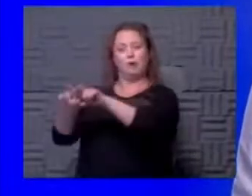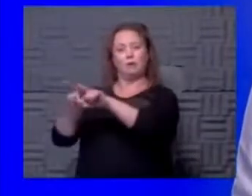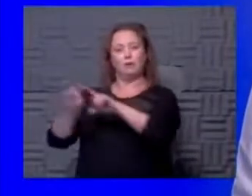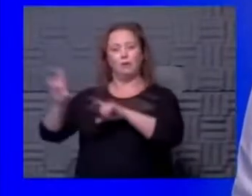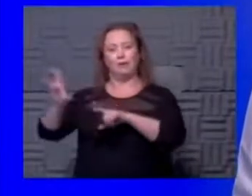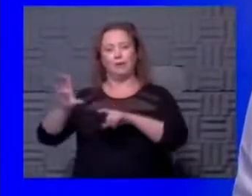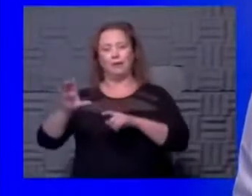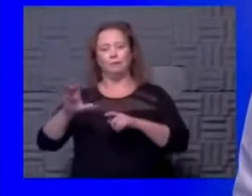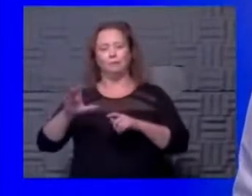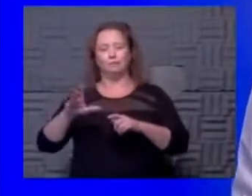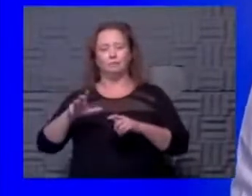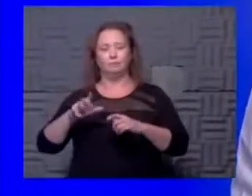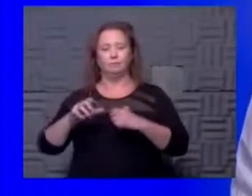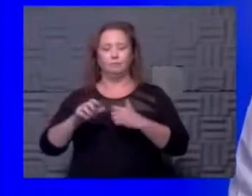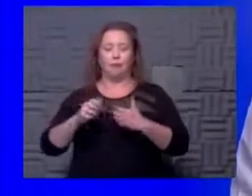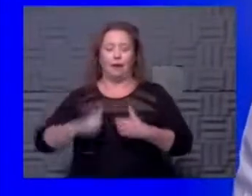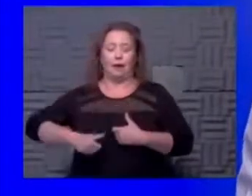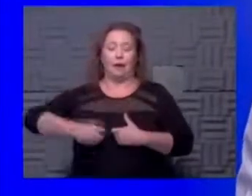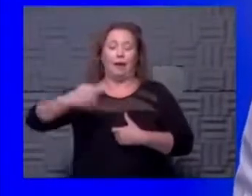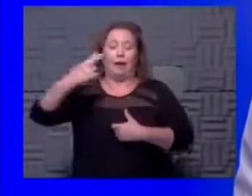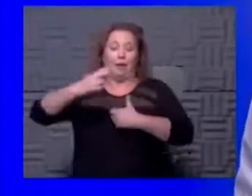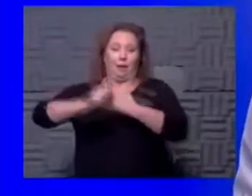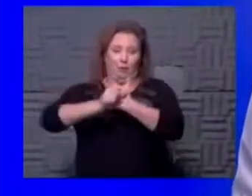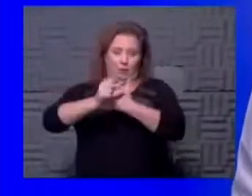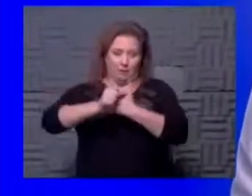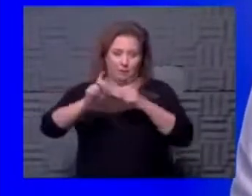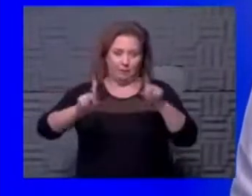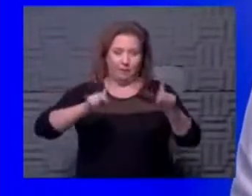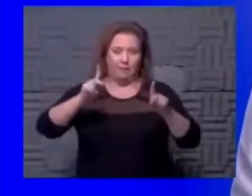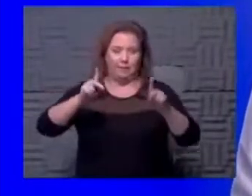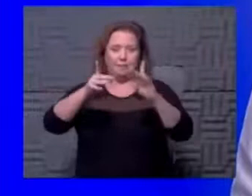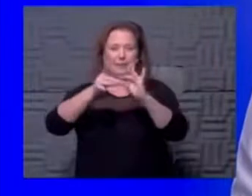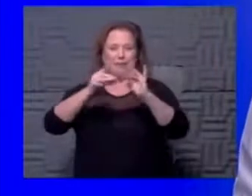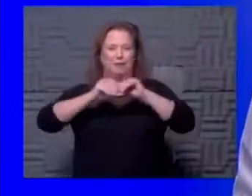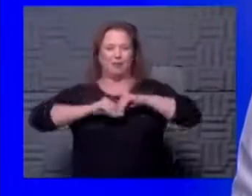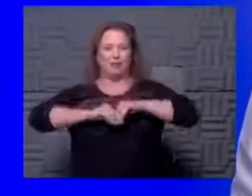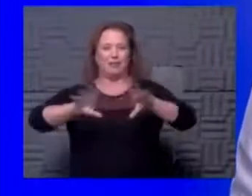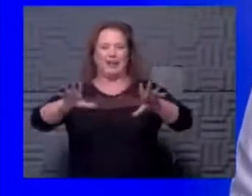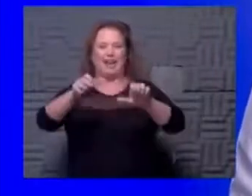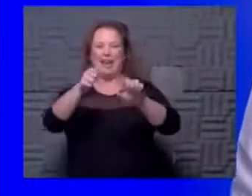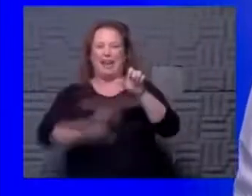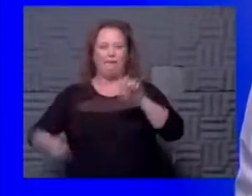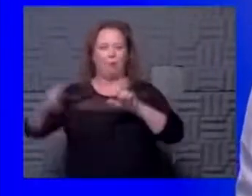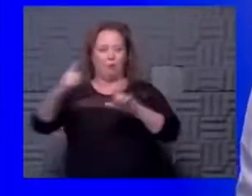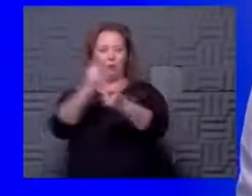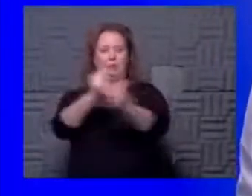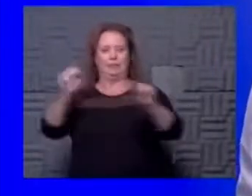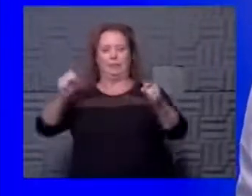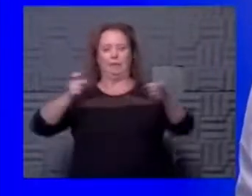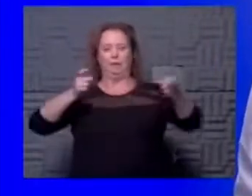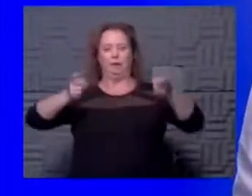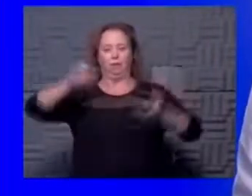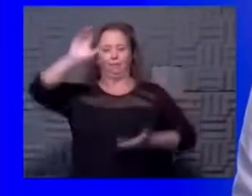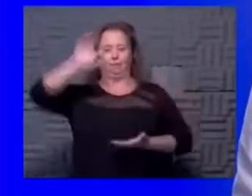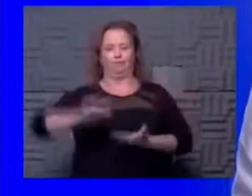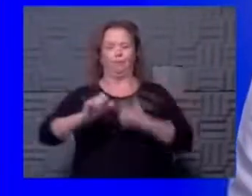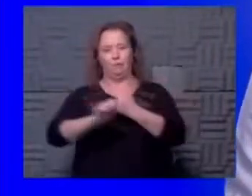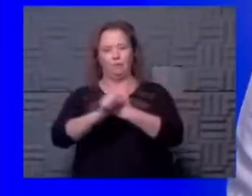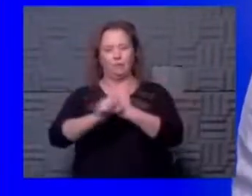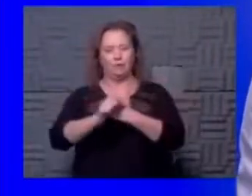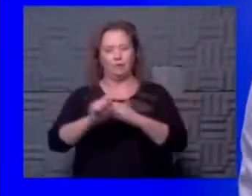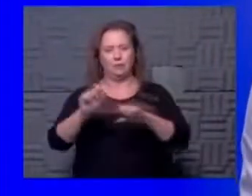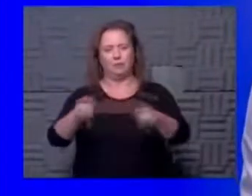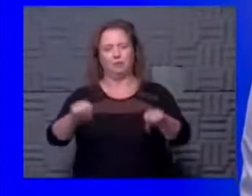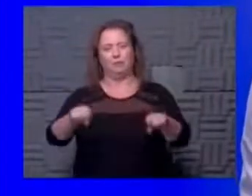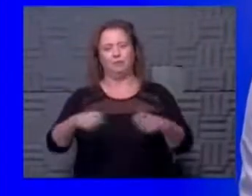that vulnerable population. But this message is going out to everybody about trying to be safe and mitigate the risk as much as possible.